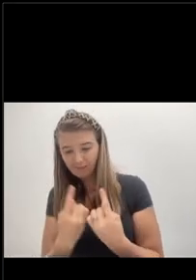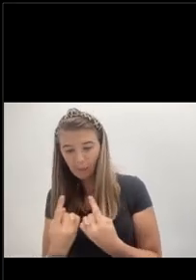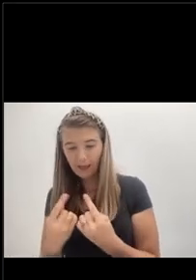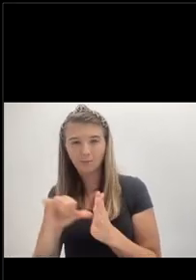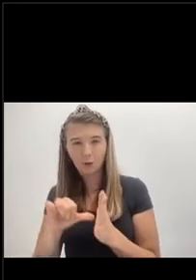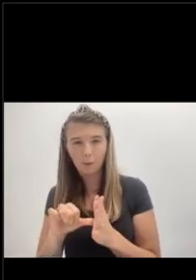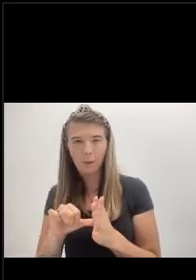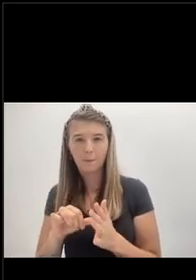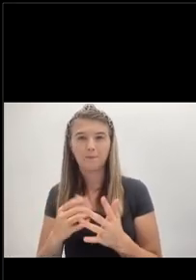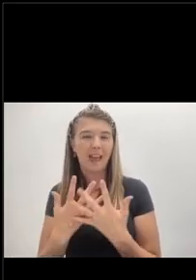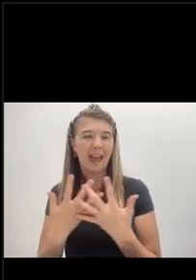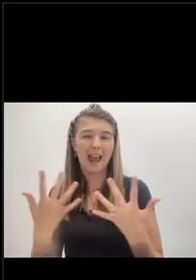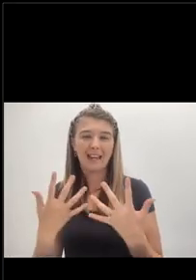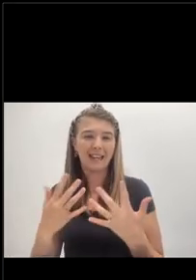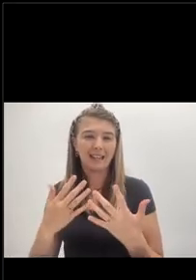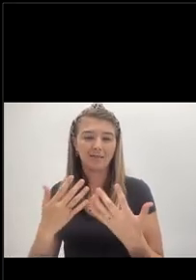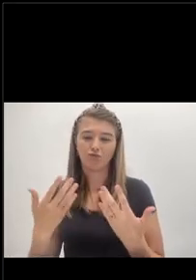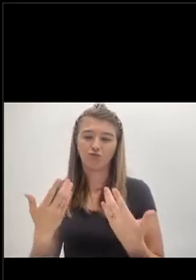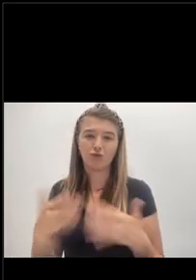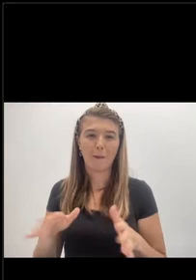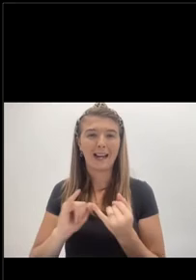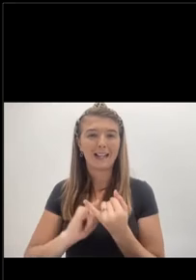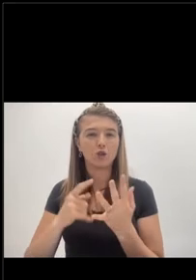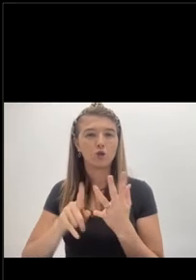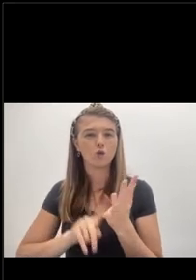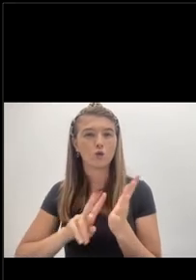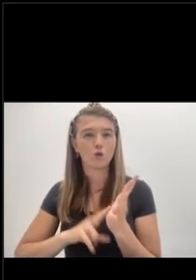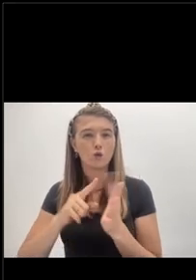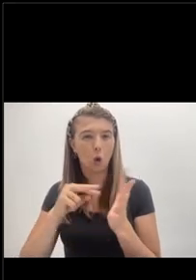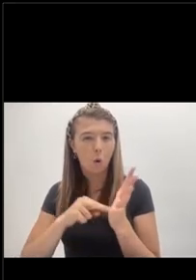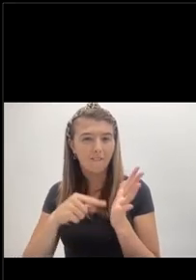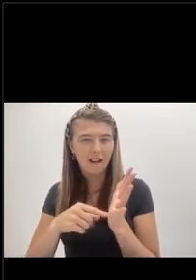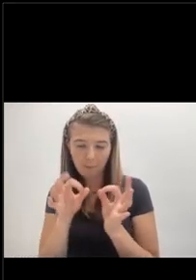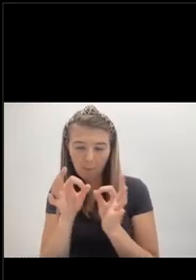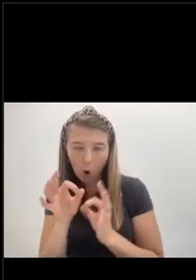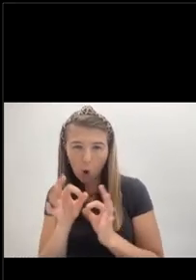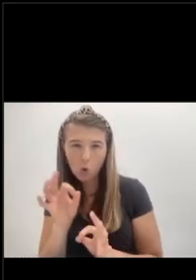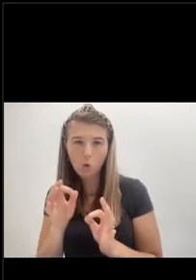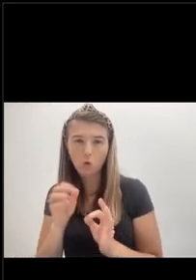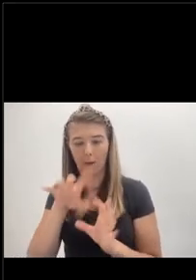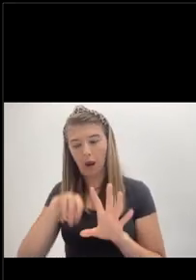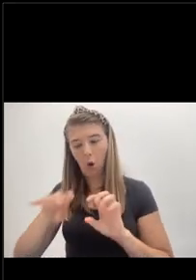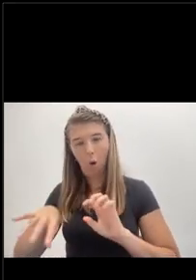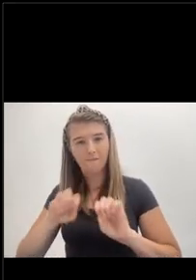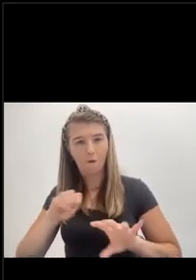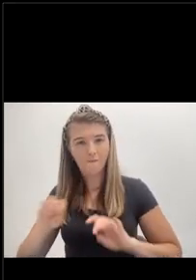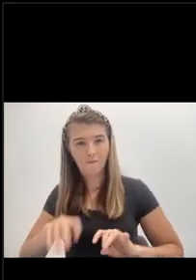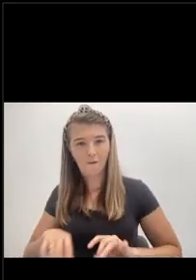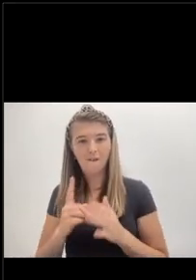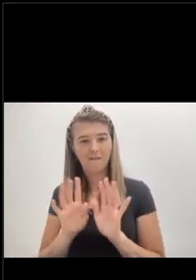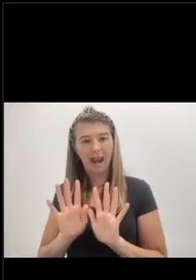get rid of any remaining solvent molecules. This route, in principle, would allow you to